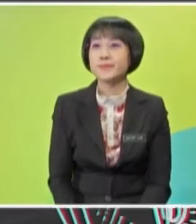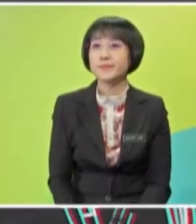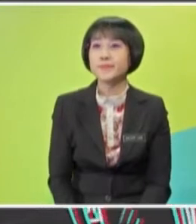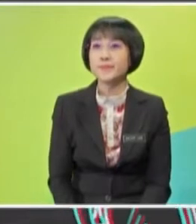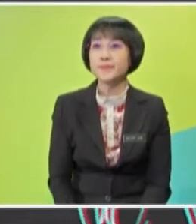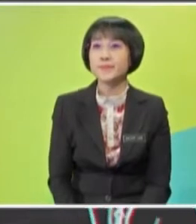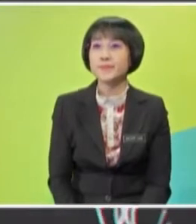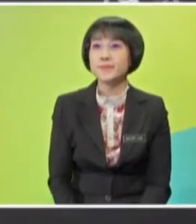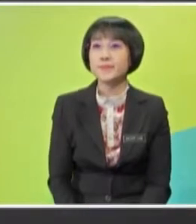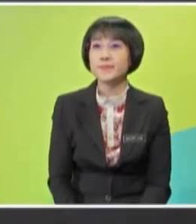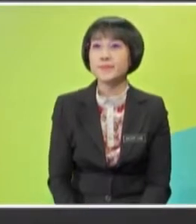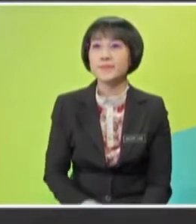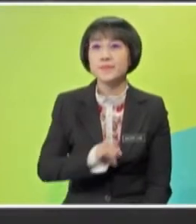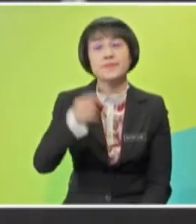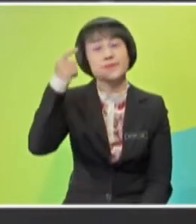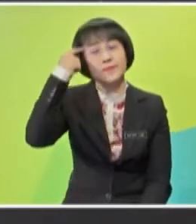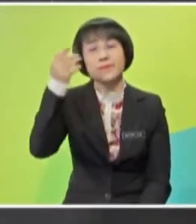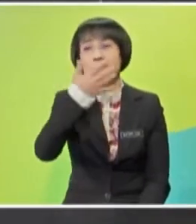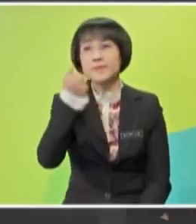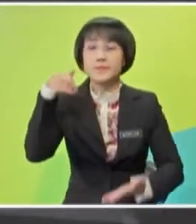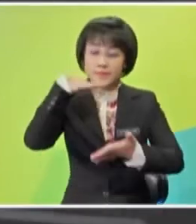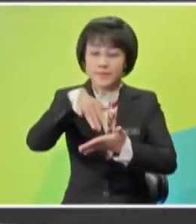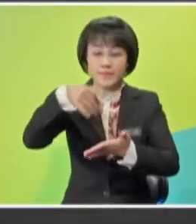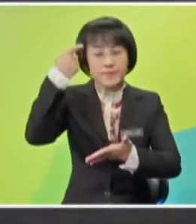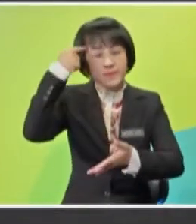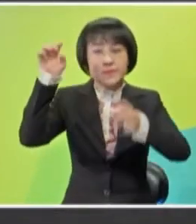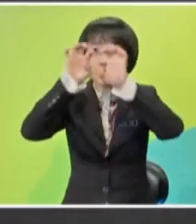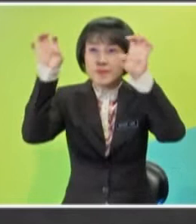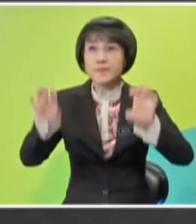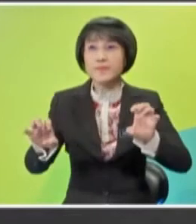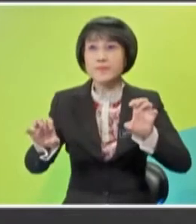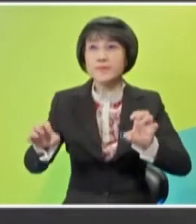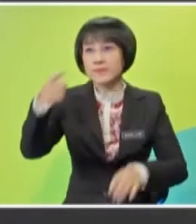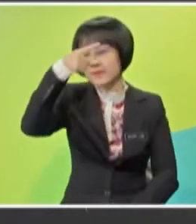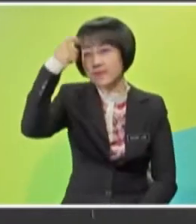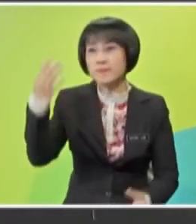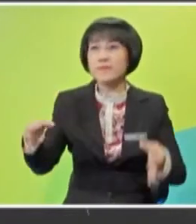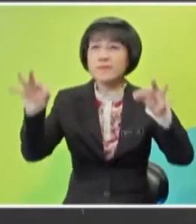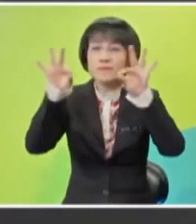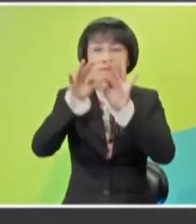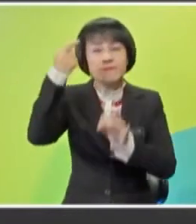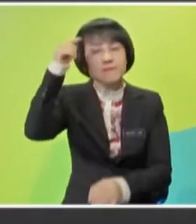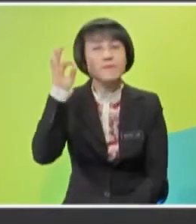I think it would be better to study for his exam because it's very important for his future.